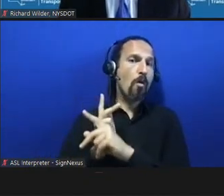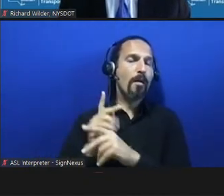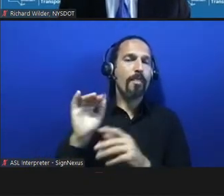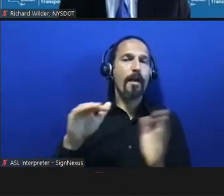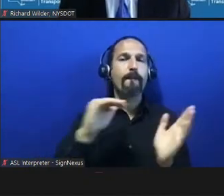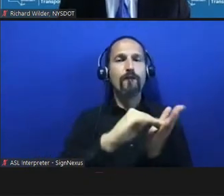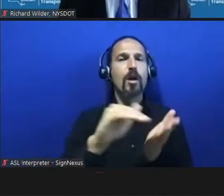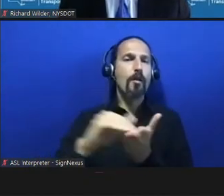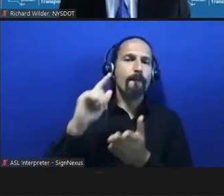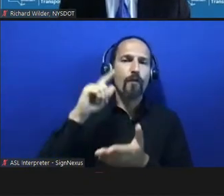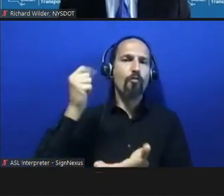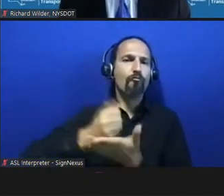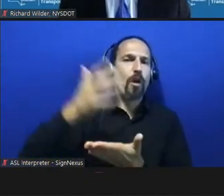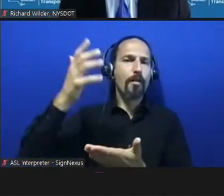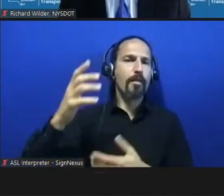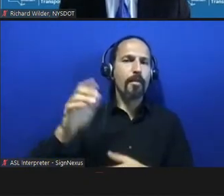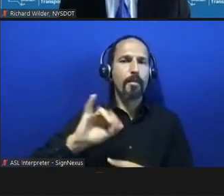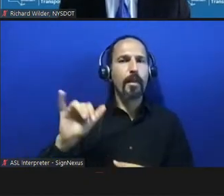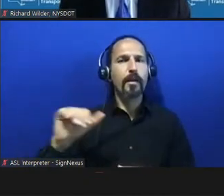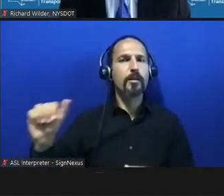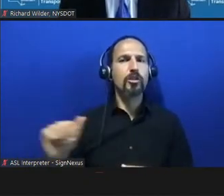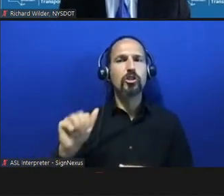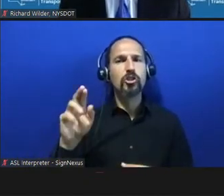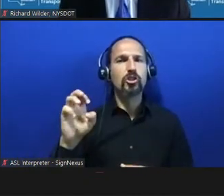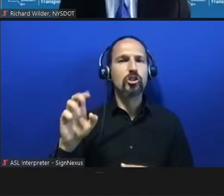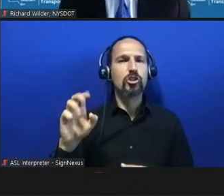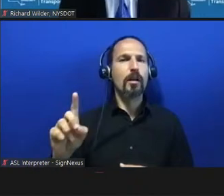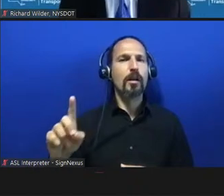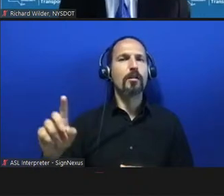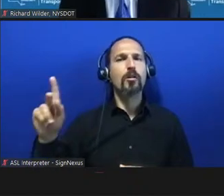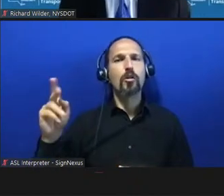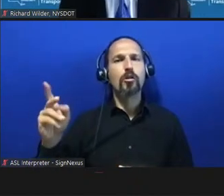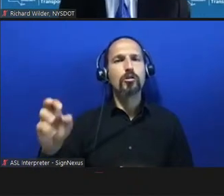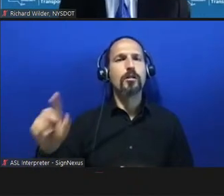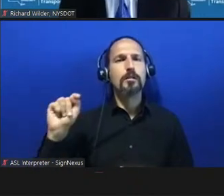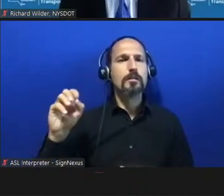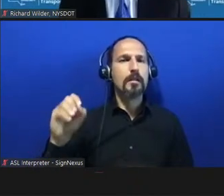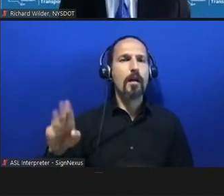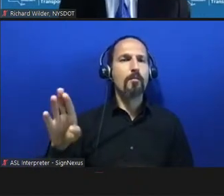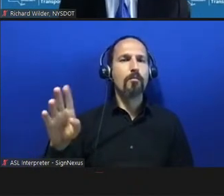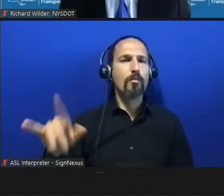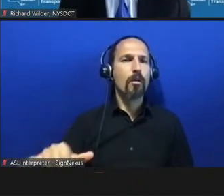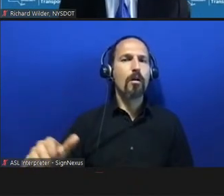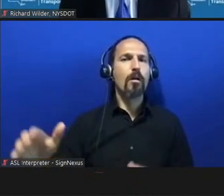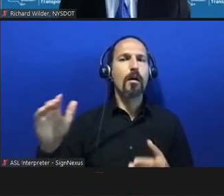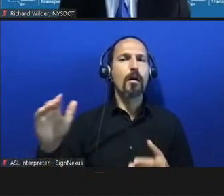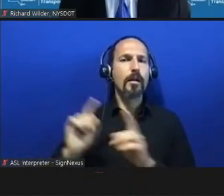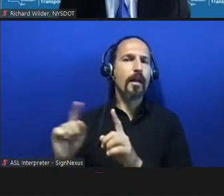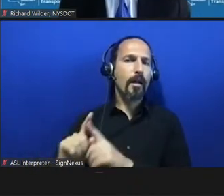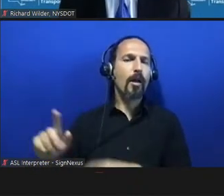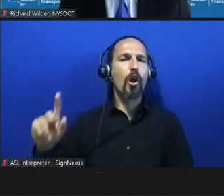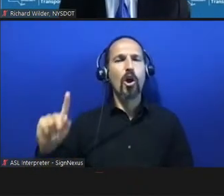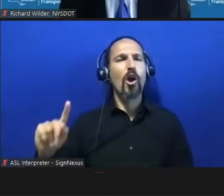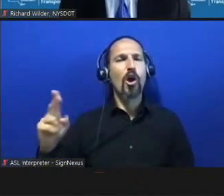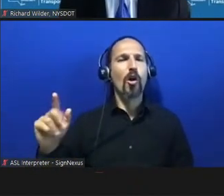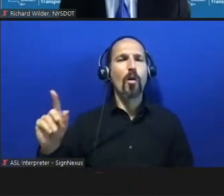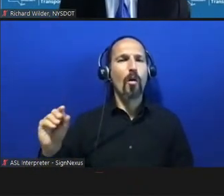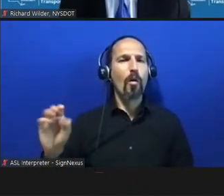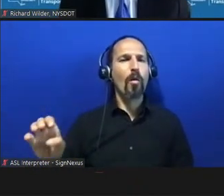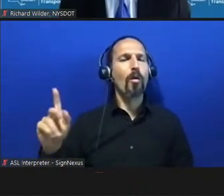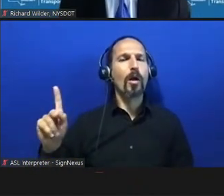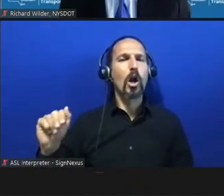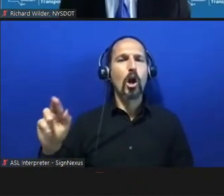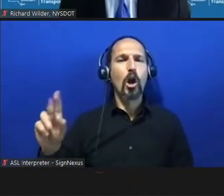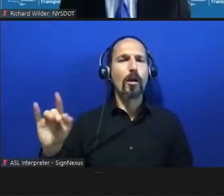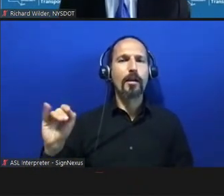forgiven to wealthy people like Jared Kushner Tom Brady hello Coach Kardashians and